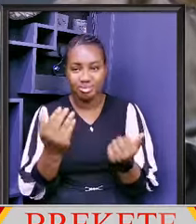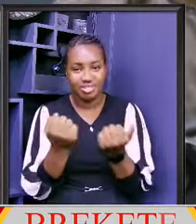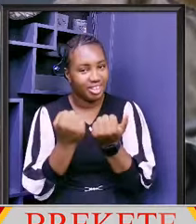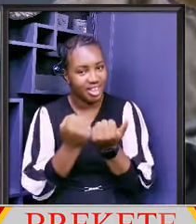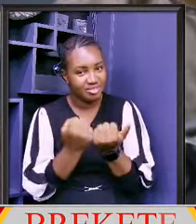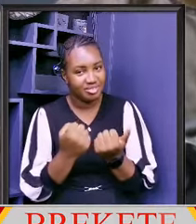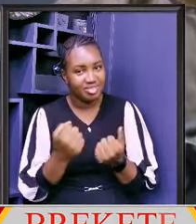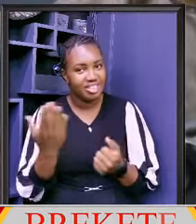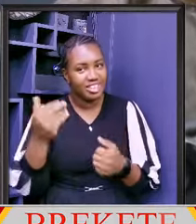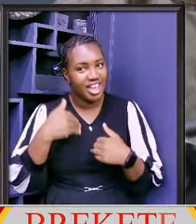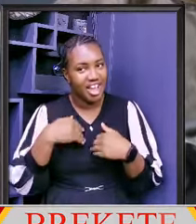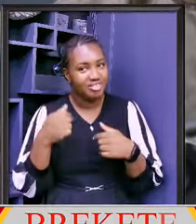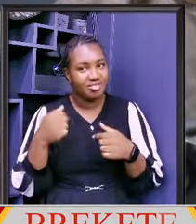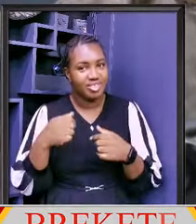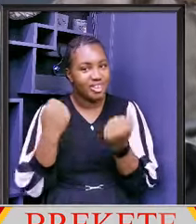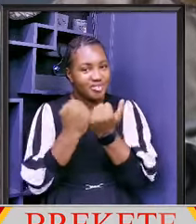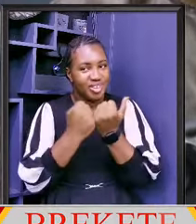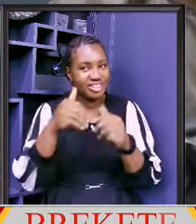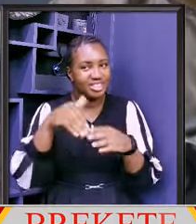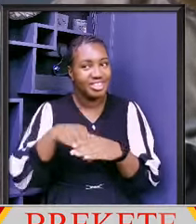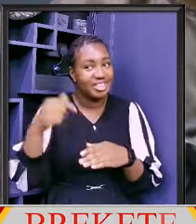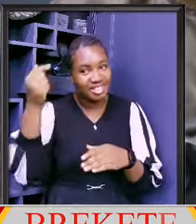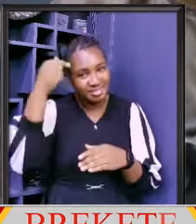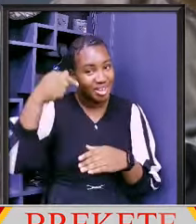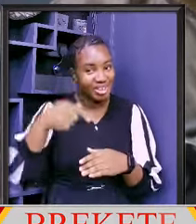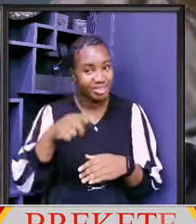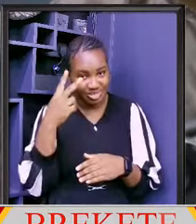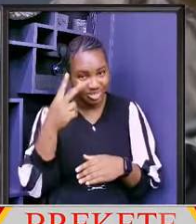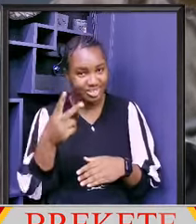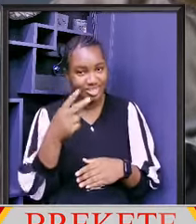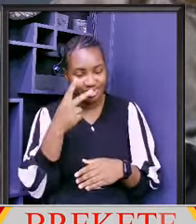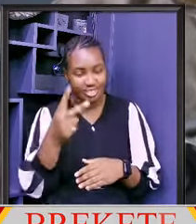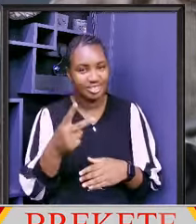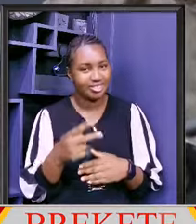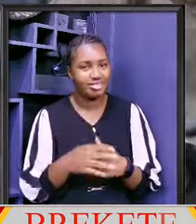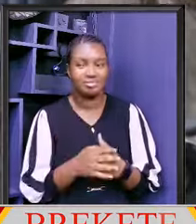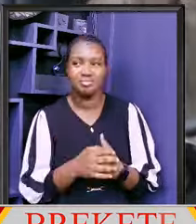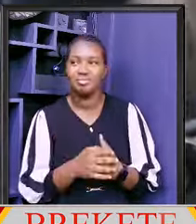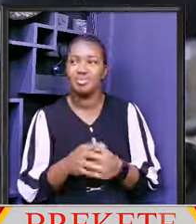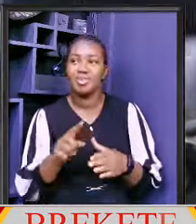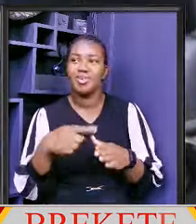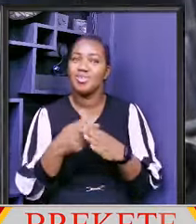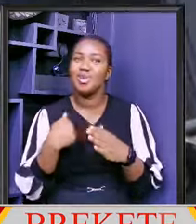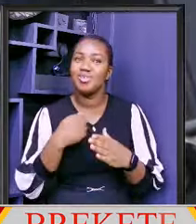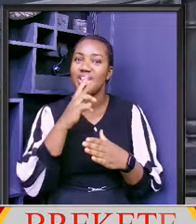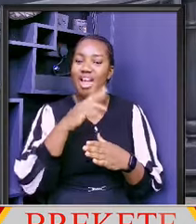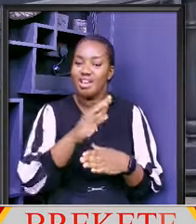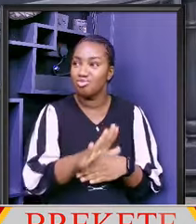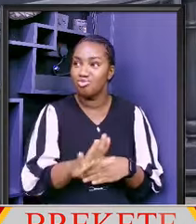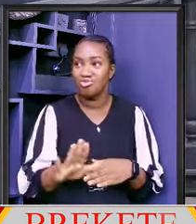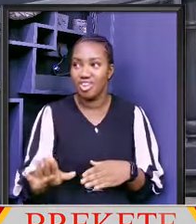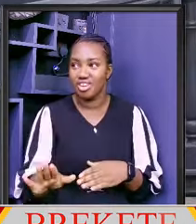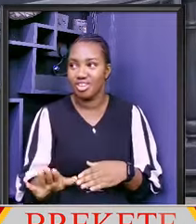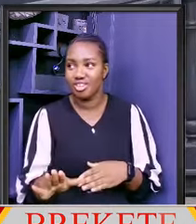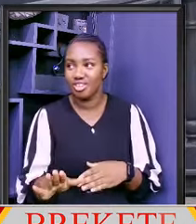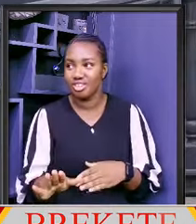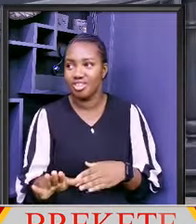don't notice anything. When I notice something, ba. When we be children.